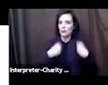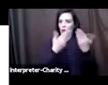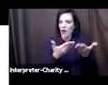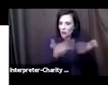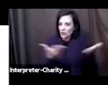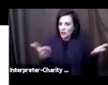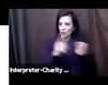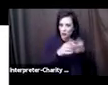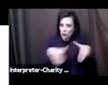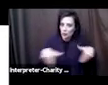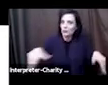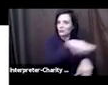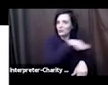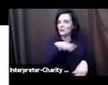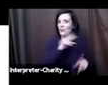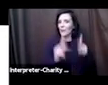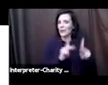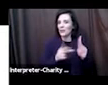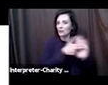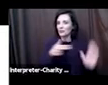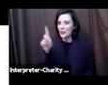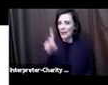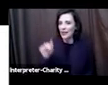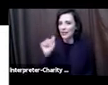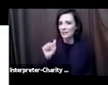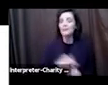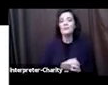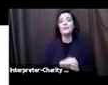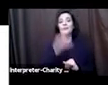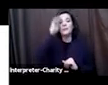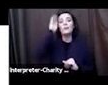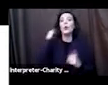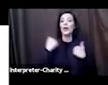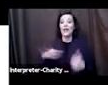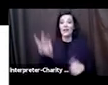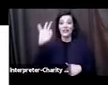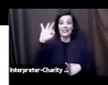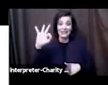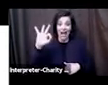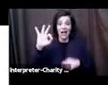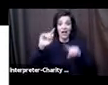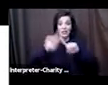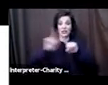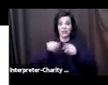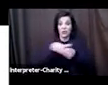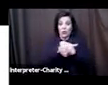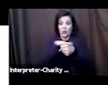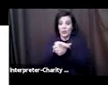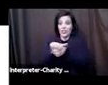it by having 9 different regional centers across